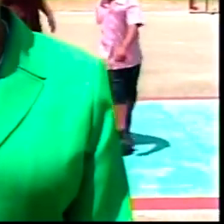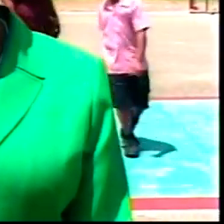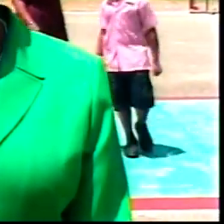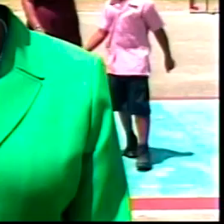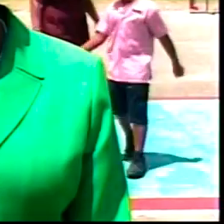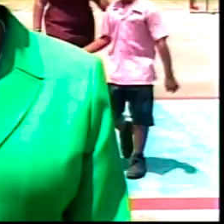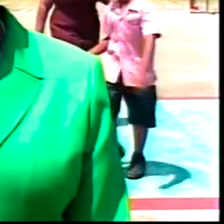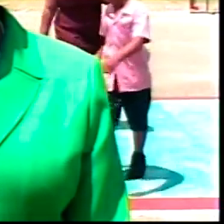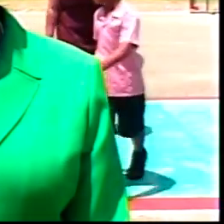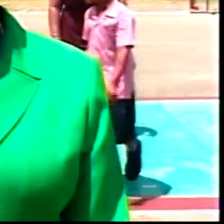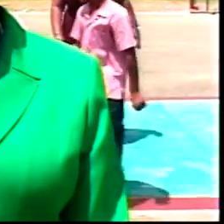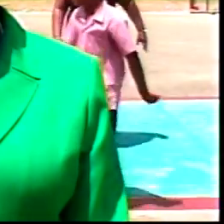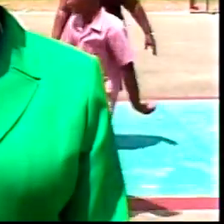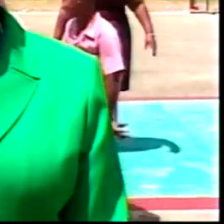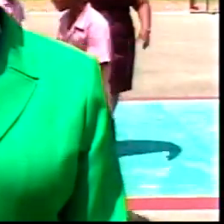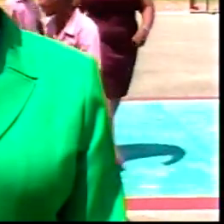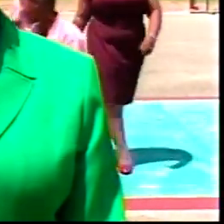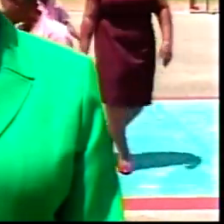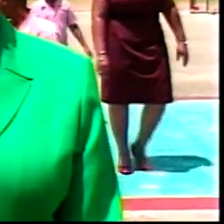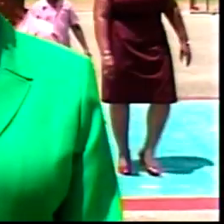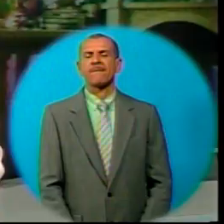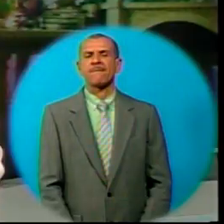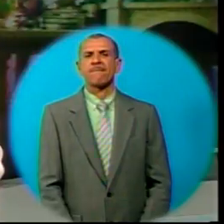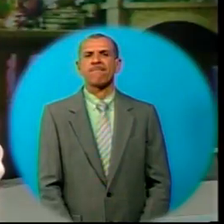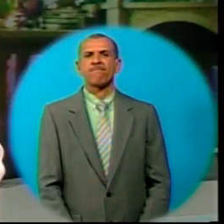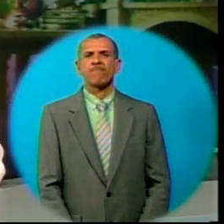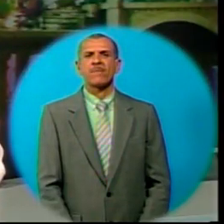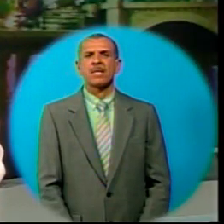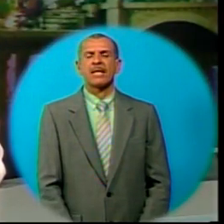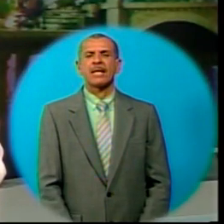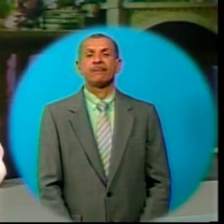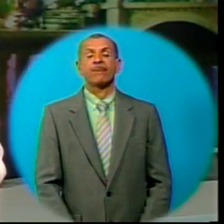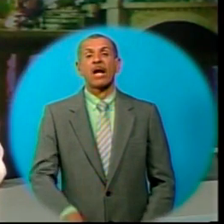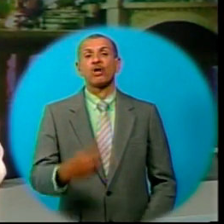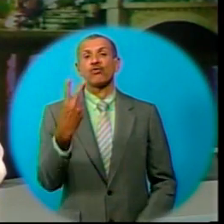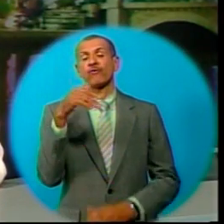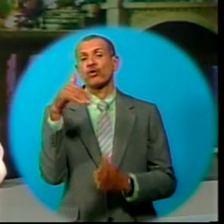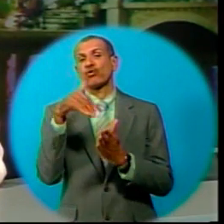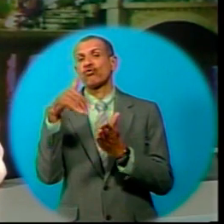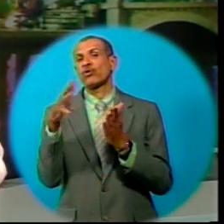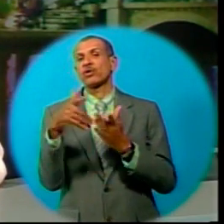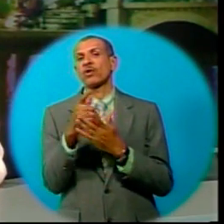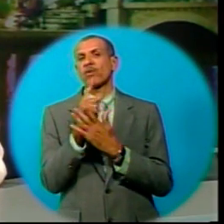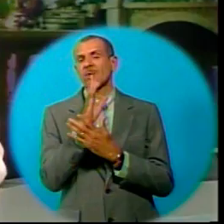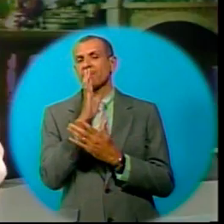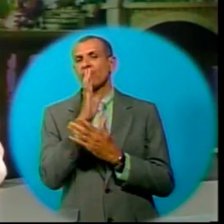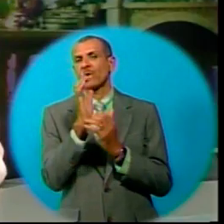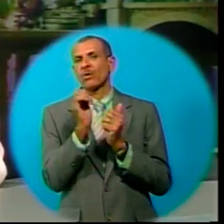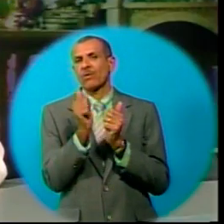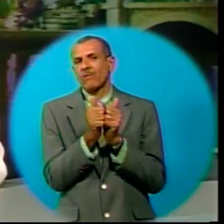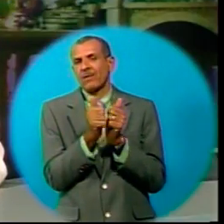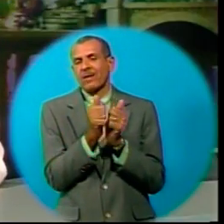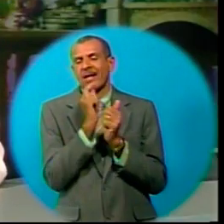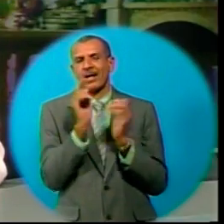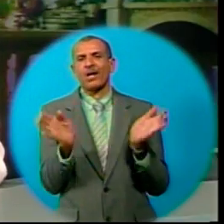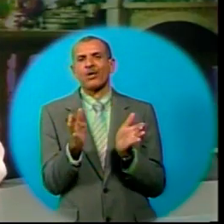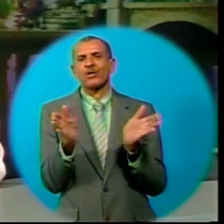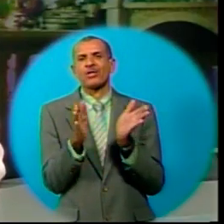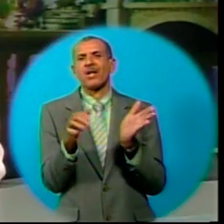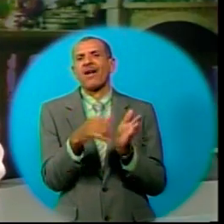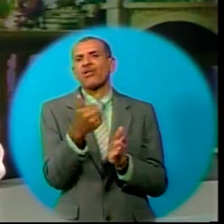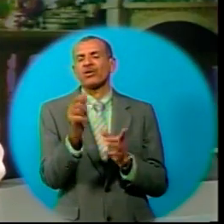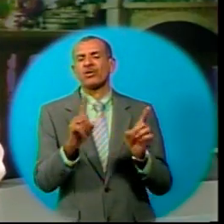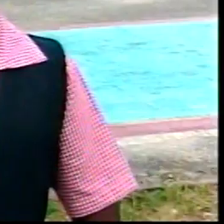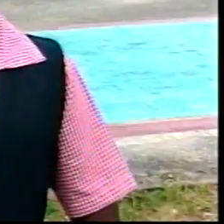some of the needed supplies that are required. And two of the students who we spoke to encouraged others to do the same.